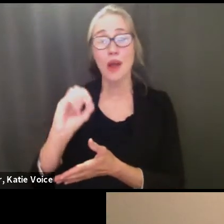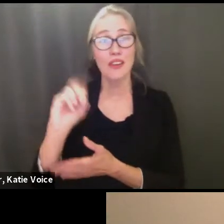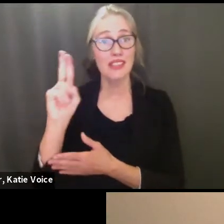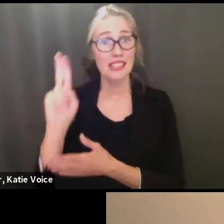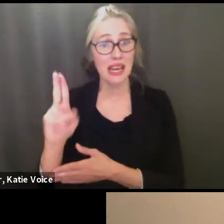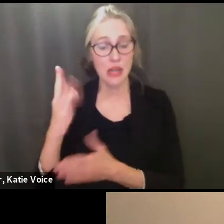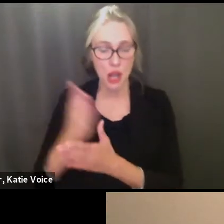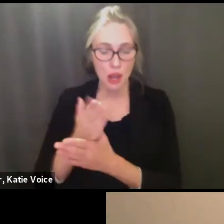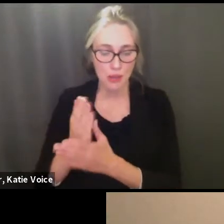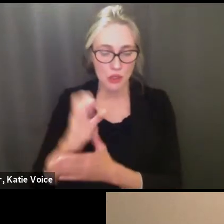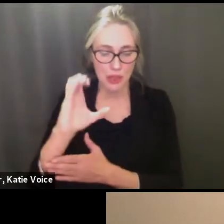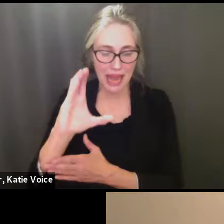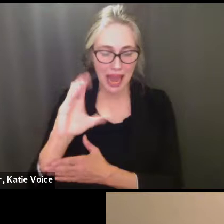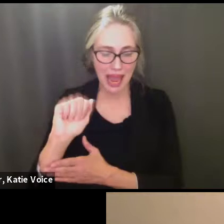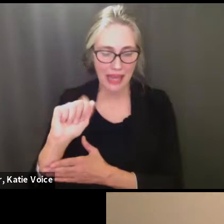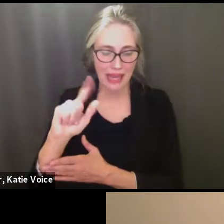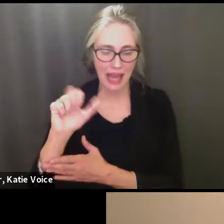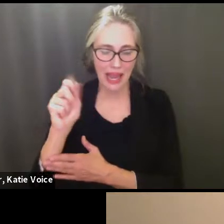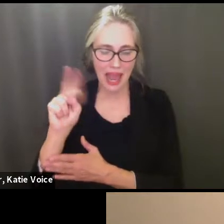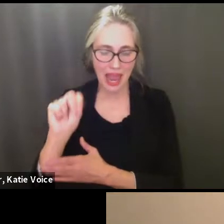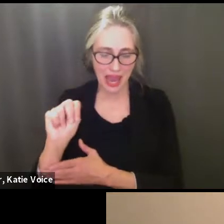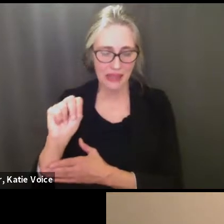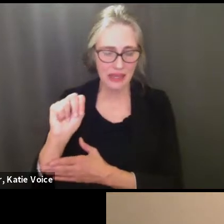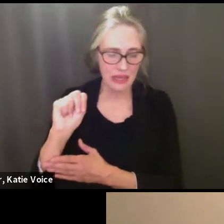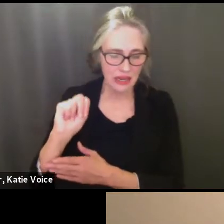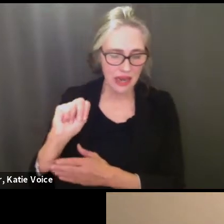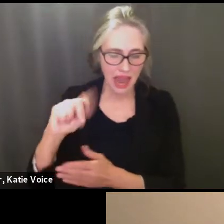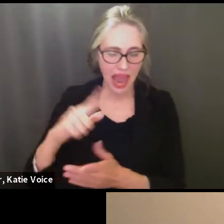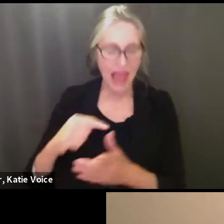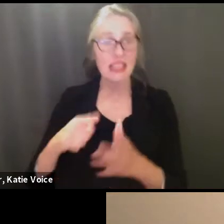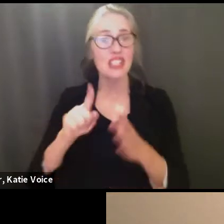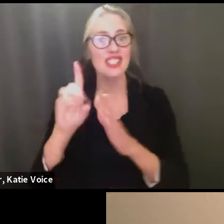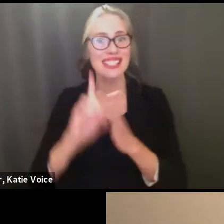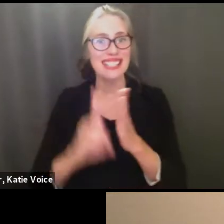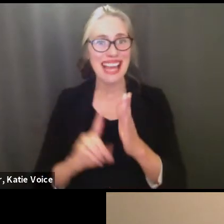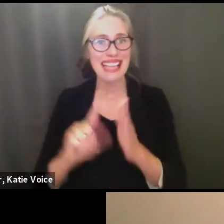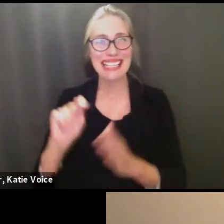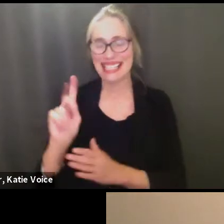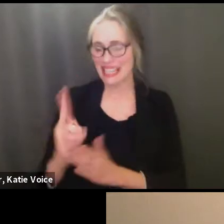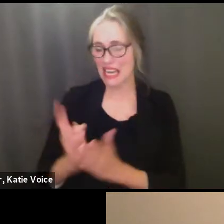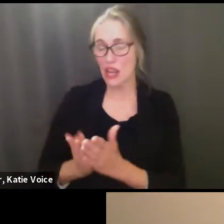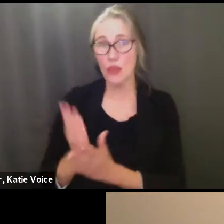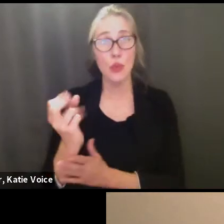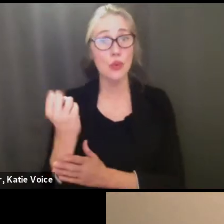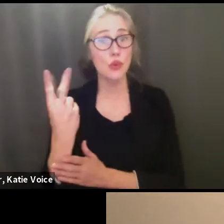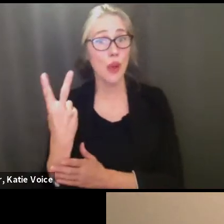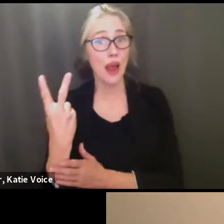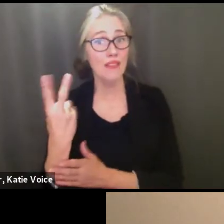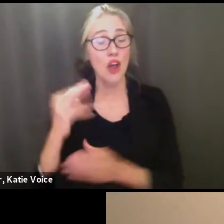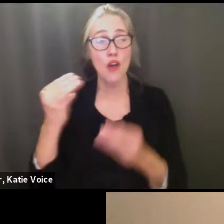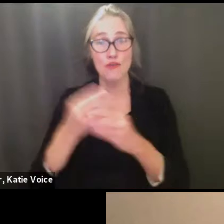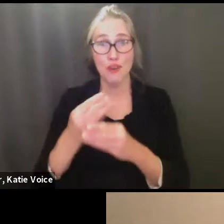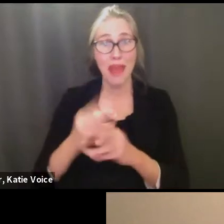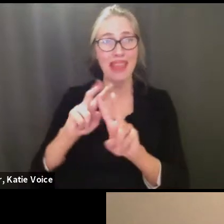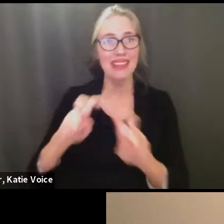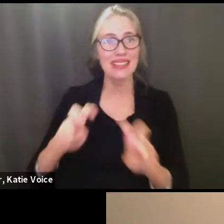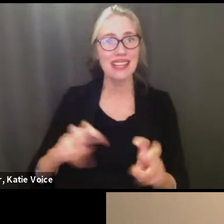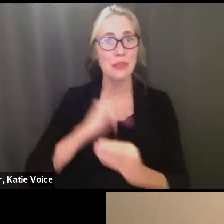Barbara Unified School District for designing a TK through 12 math assessment program and professional